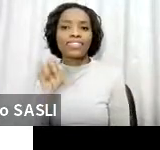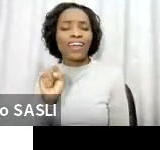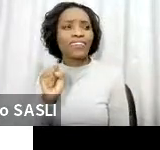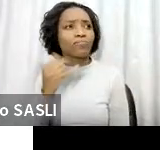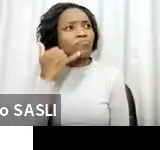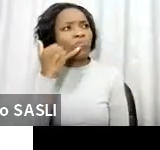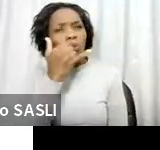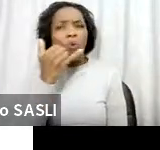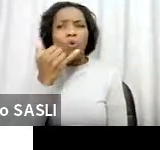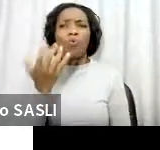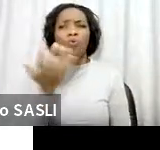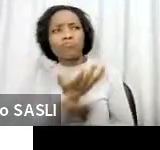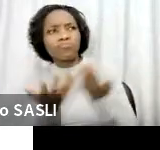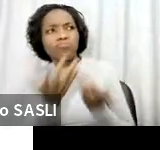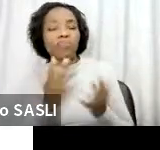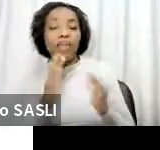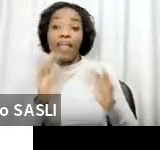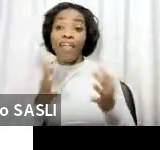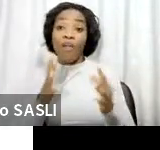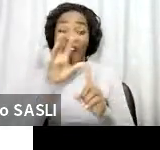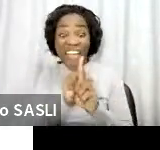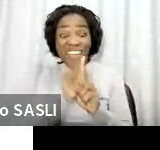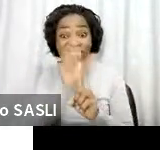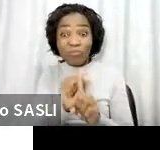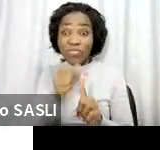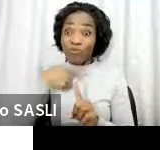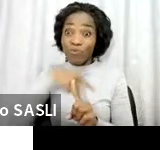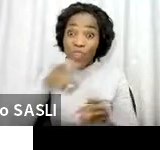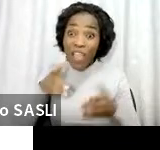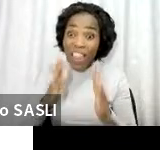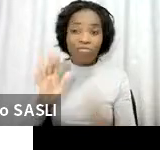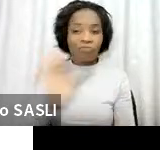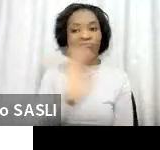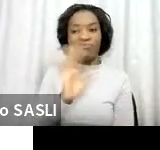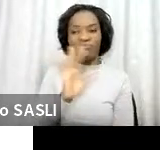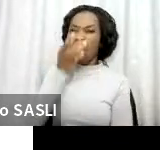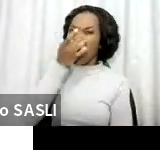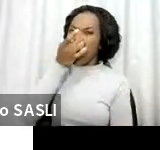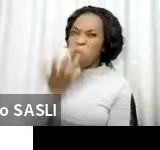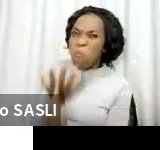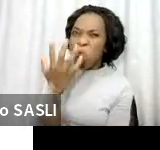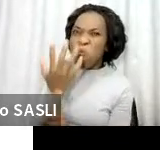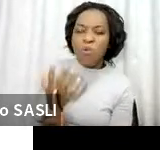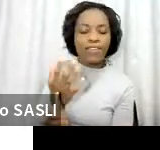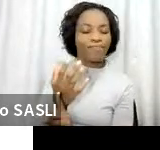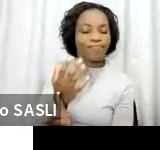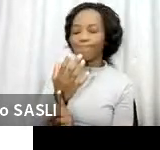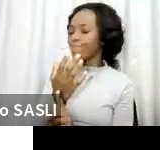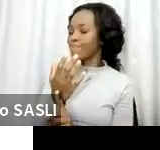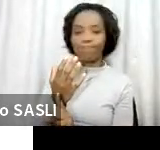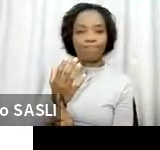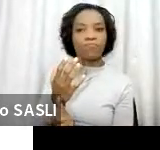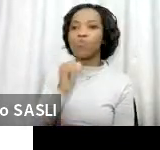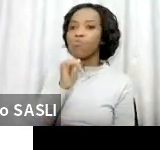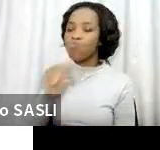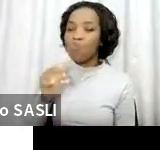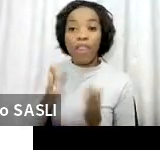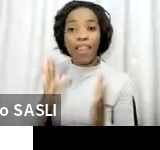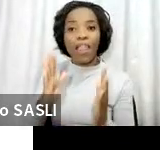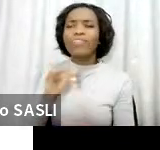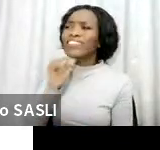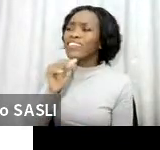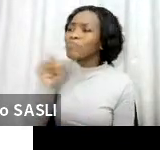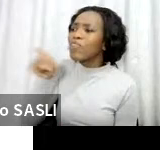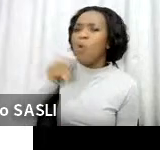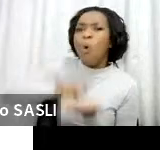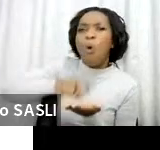going to tolerate any harassment, any bullying. Even if people are owing us, we should not bully